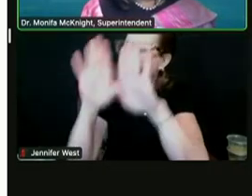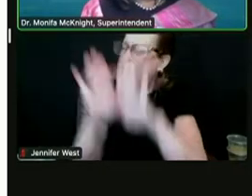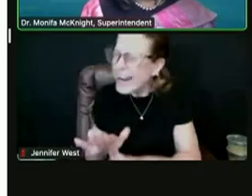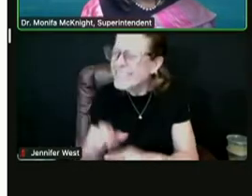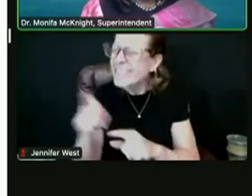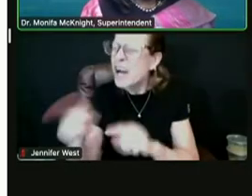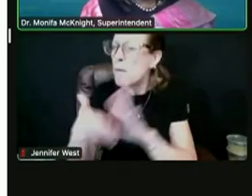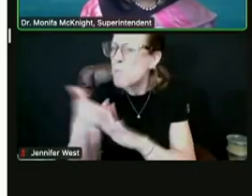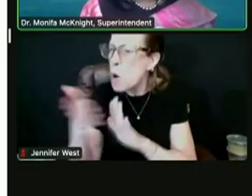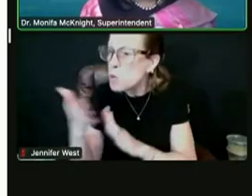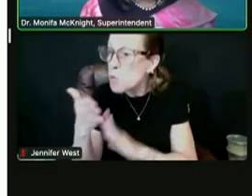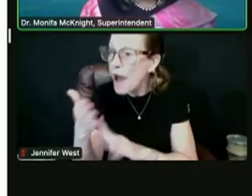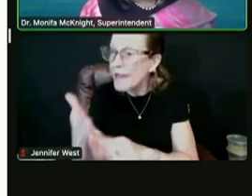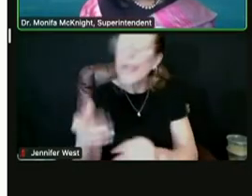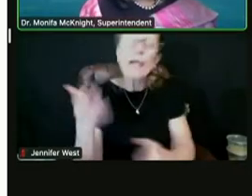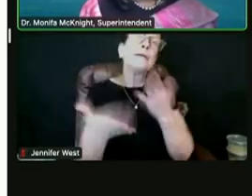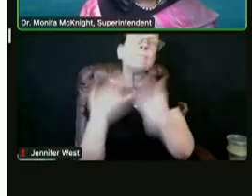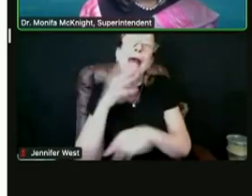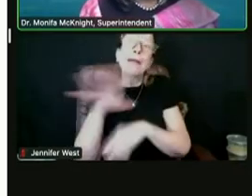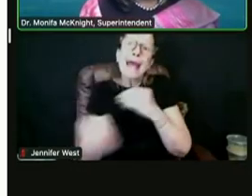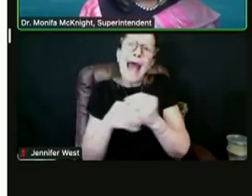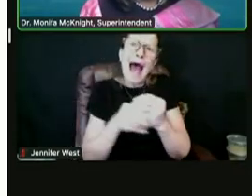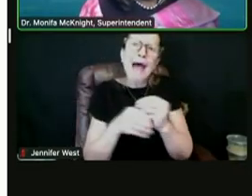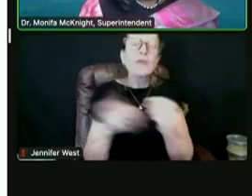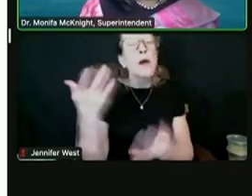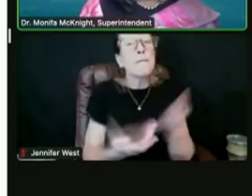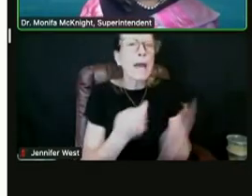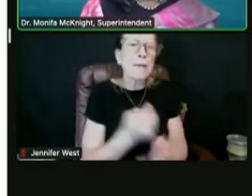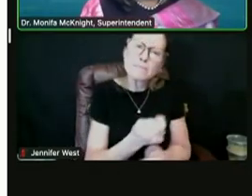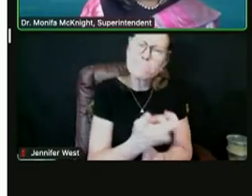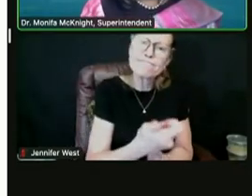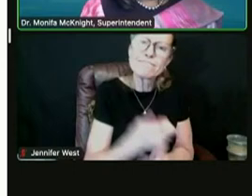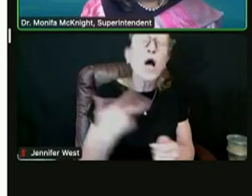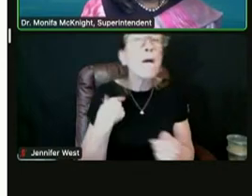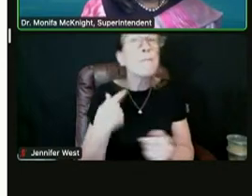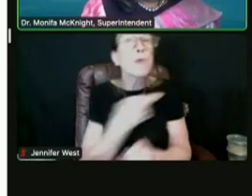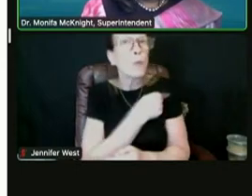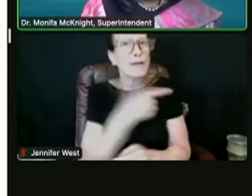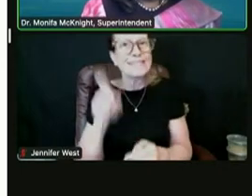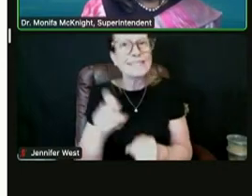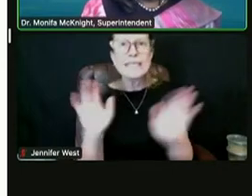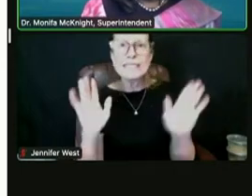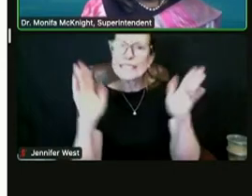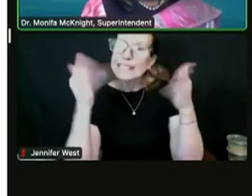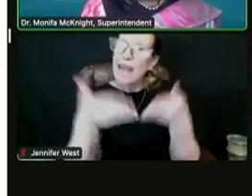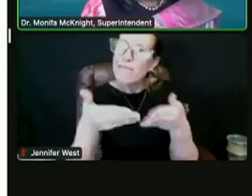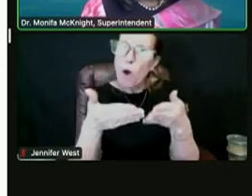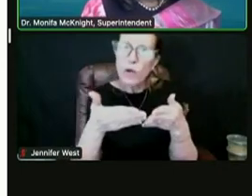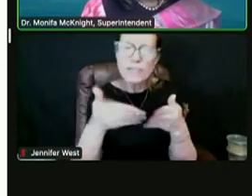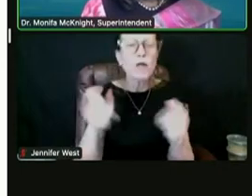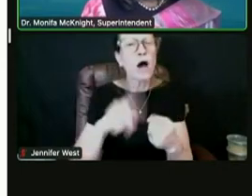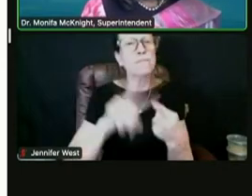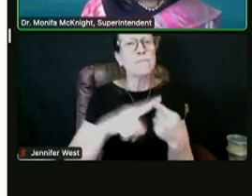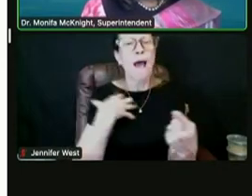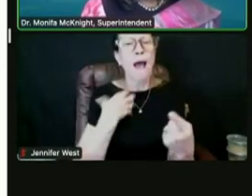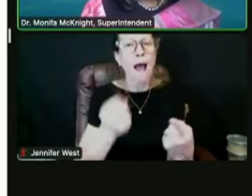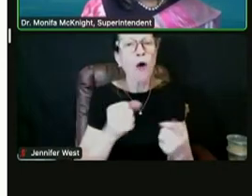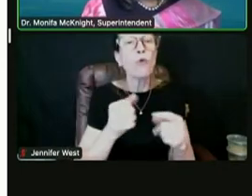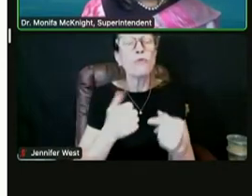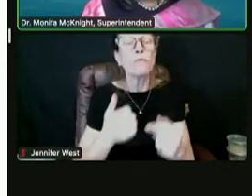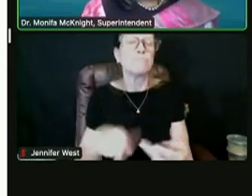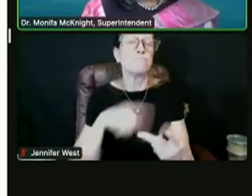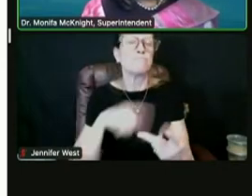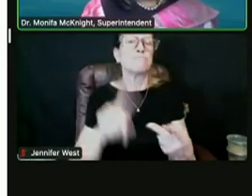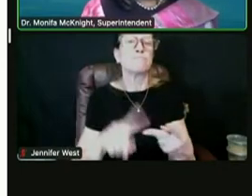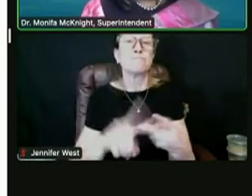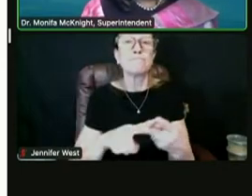to innovatively engage stakeholders. And that means focusing on health and well-being, build an equitable teaching and